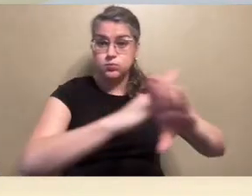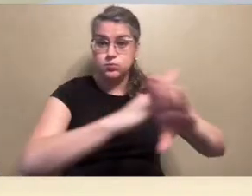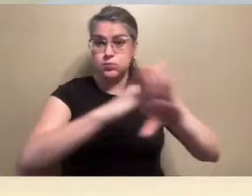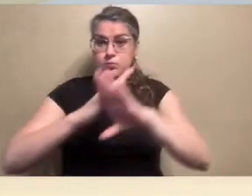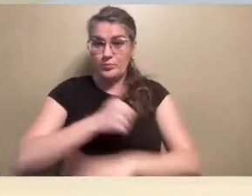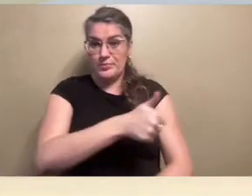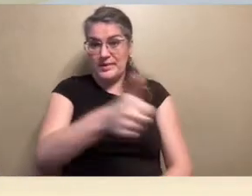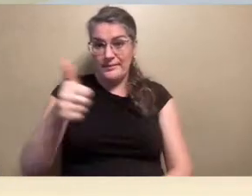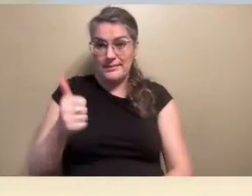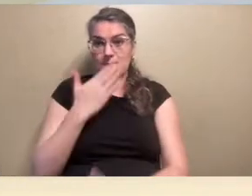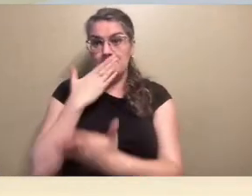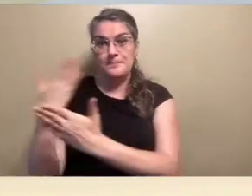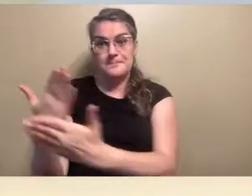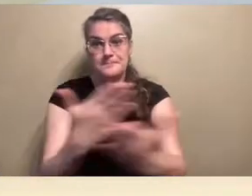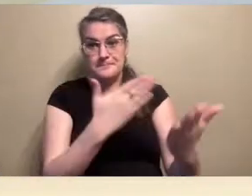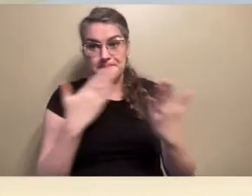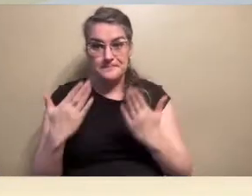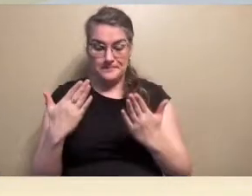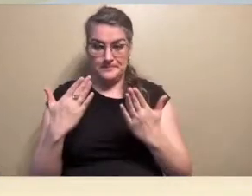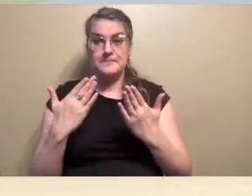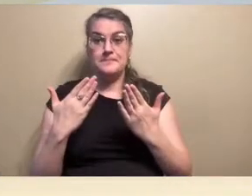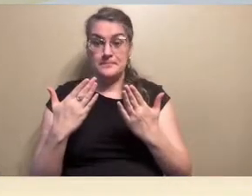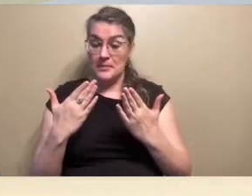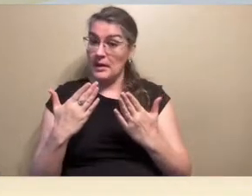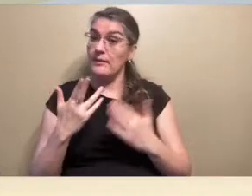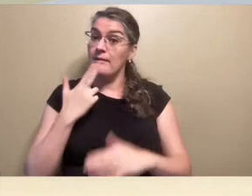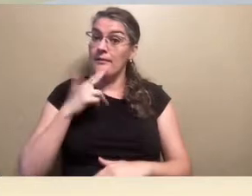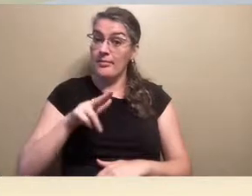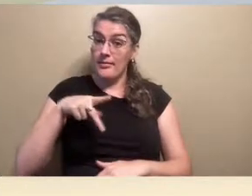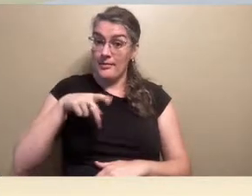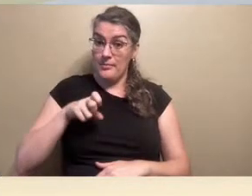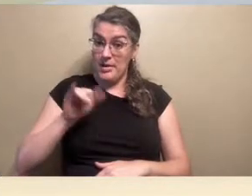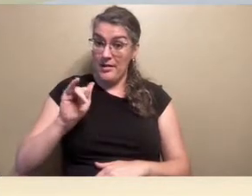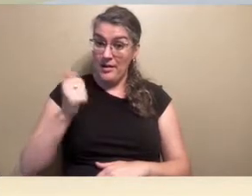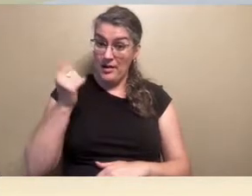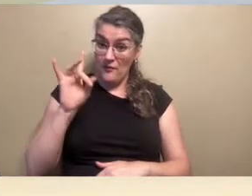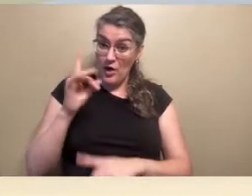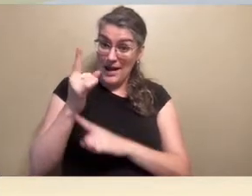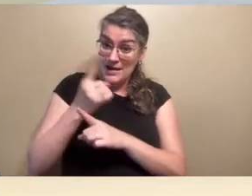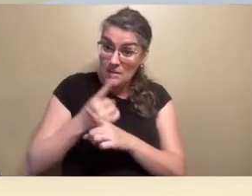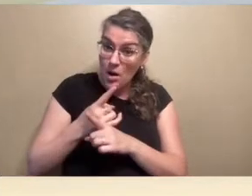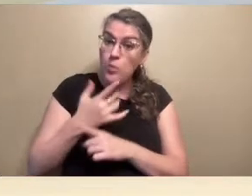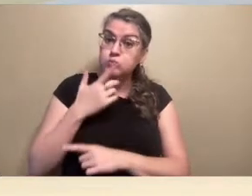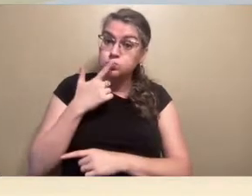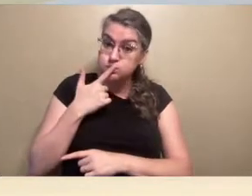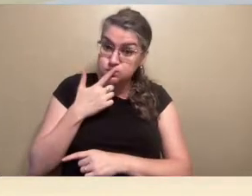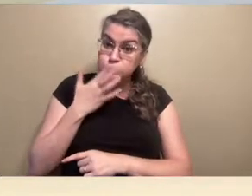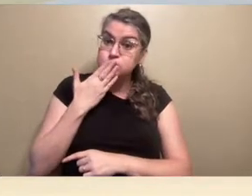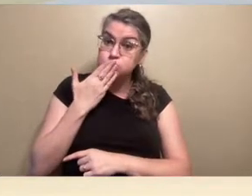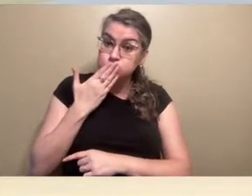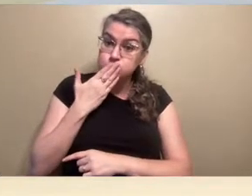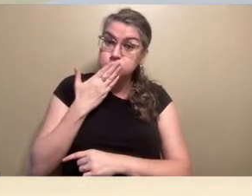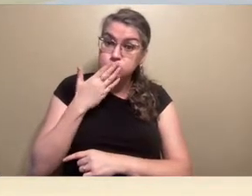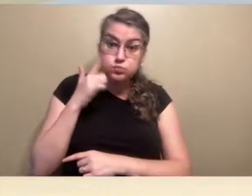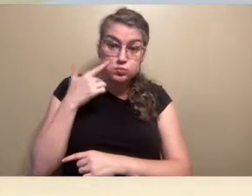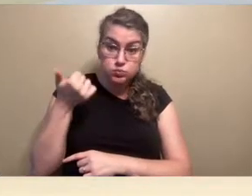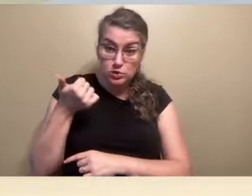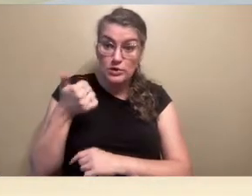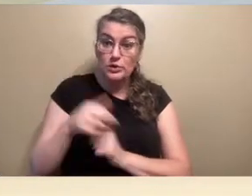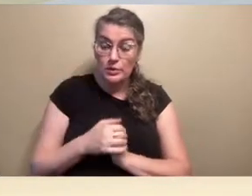of islanders, PEI has fared well throughout the past 18 months. As we look ahead to life with